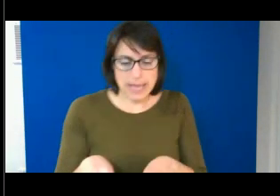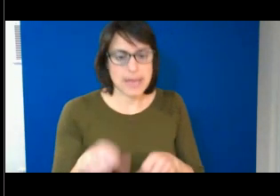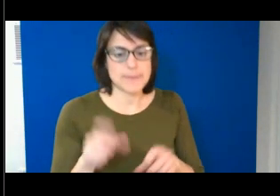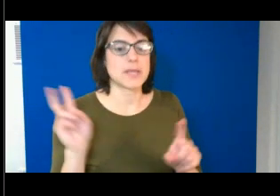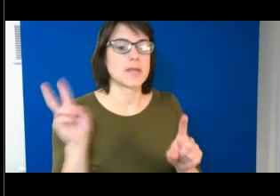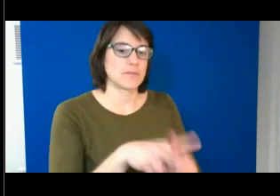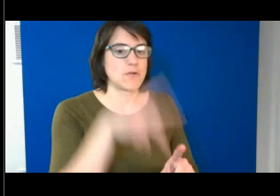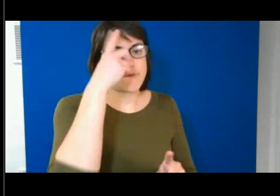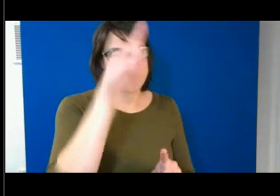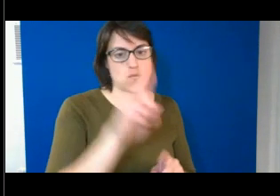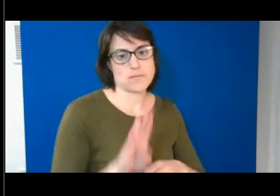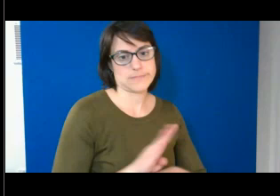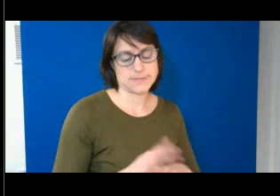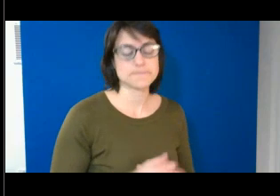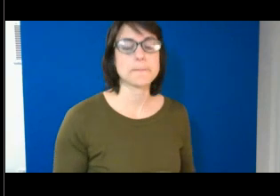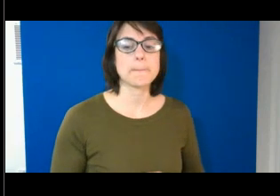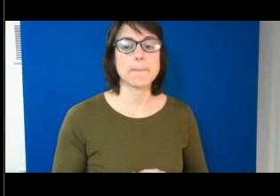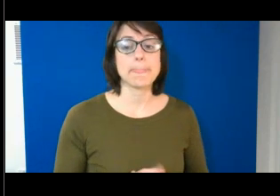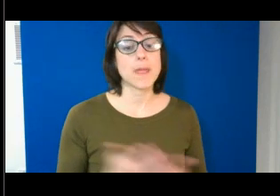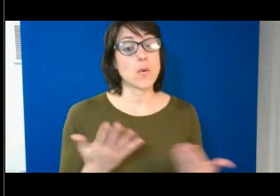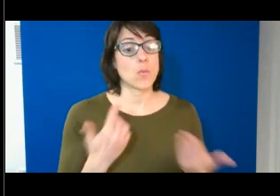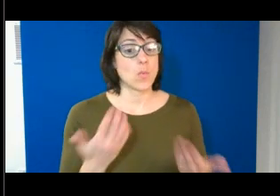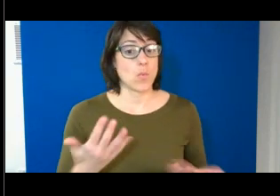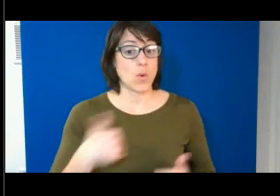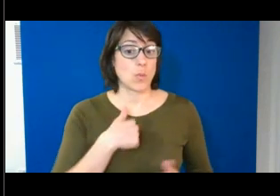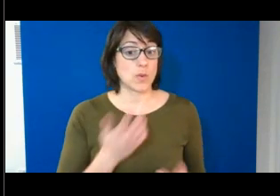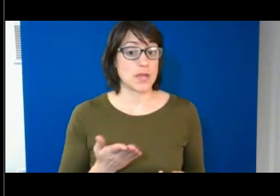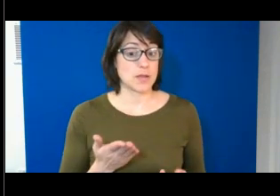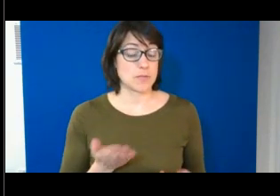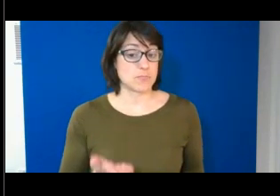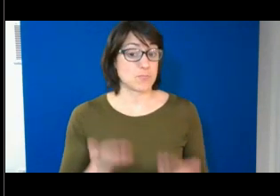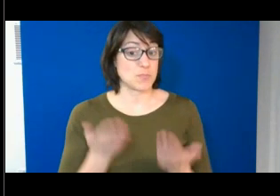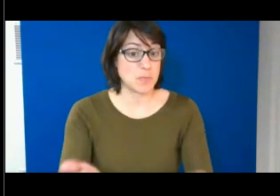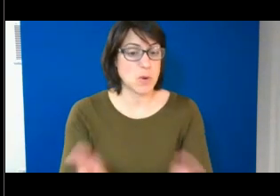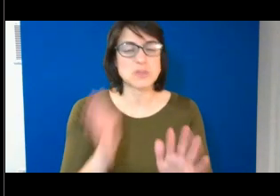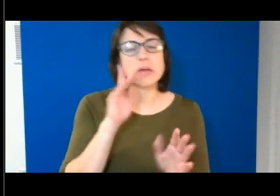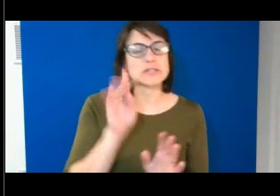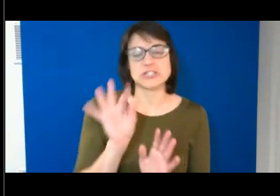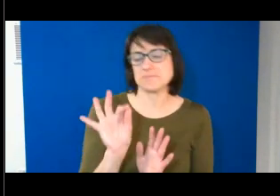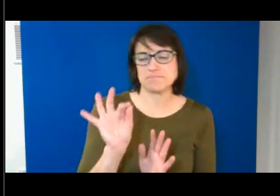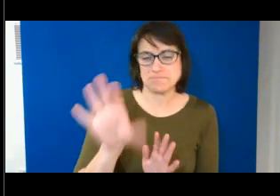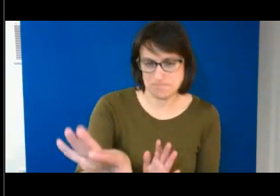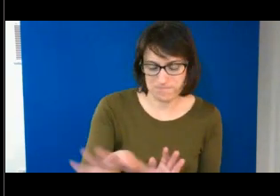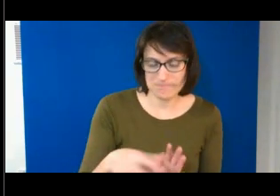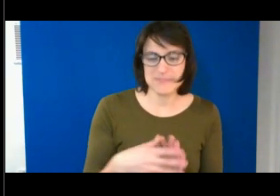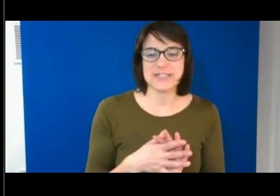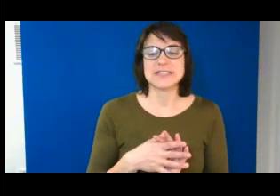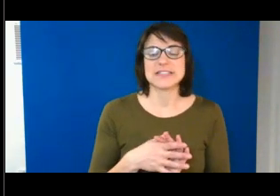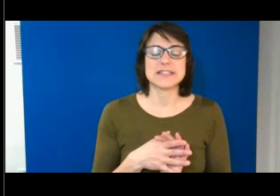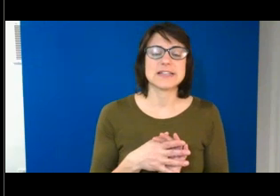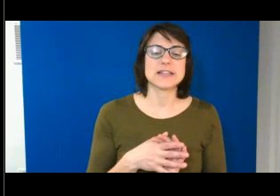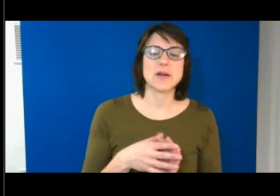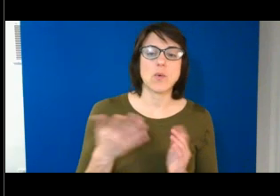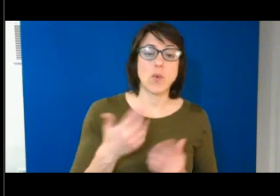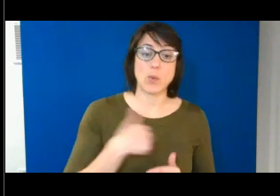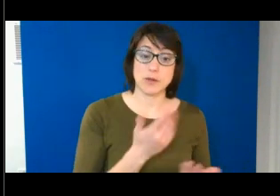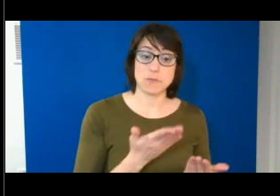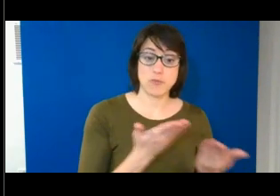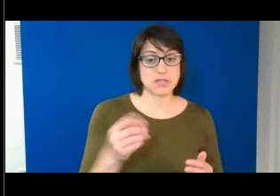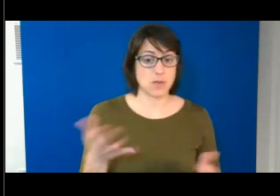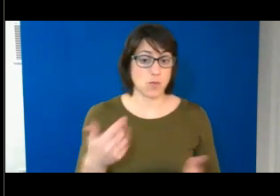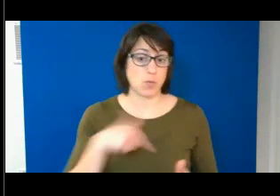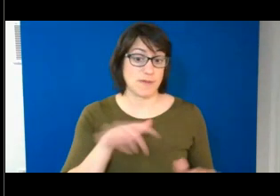And so what we proposed, we'll give a quick teaser given the short amount of time. But what we proposed and what we have been doing for the past year is